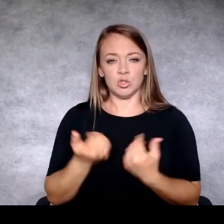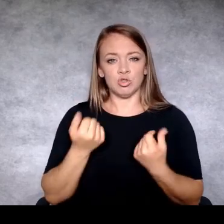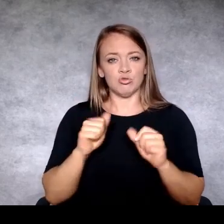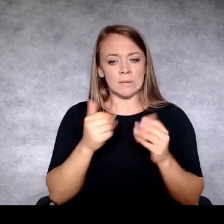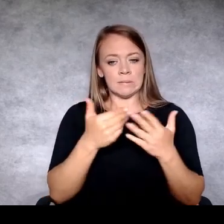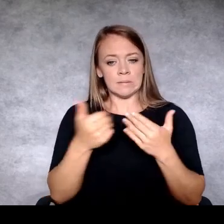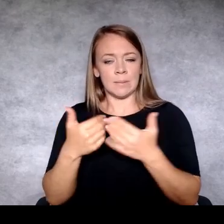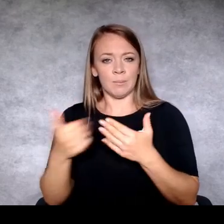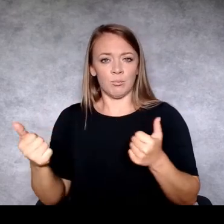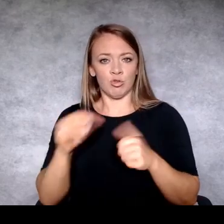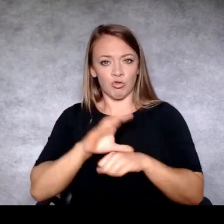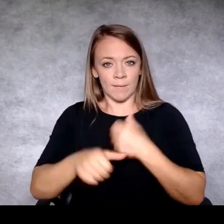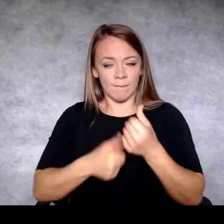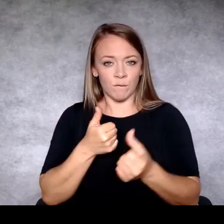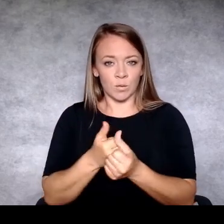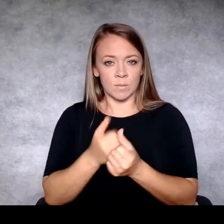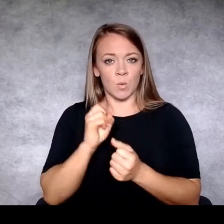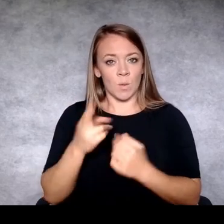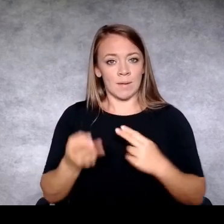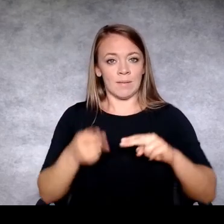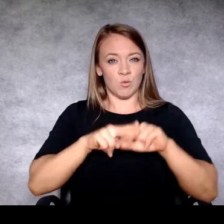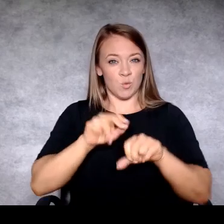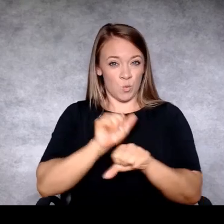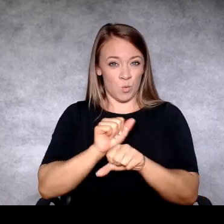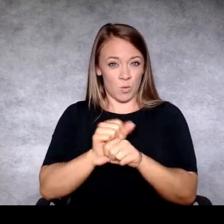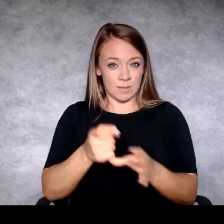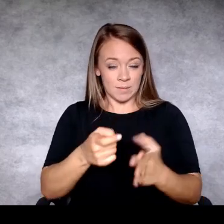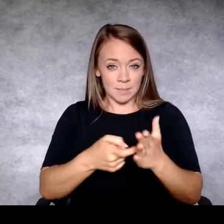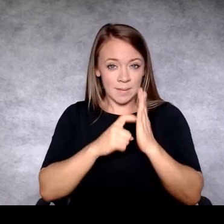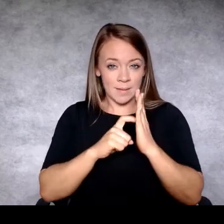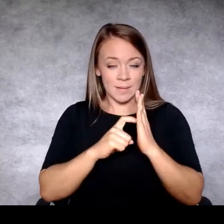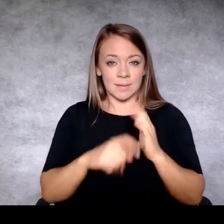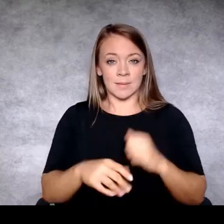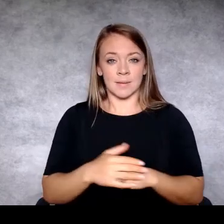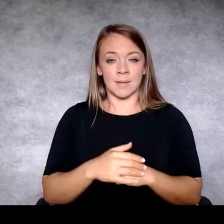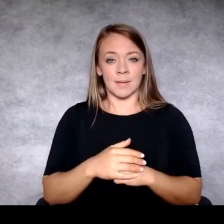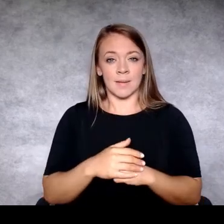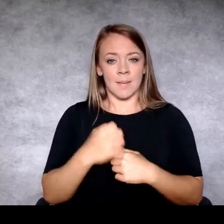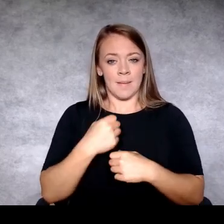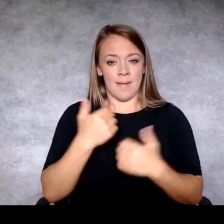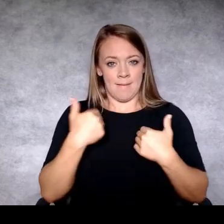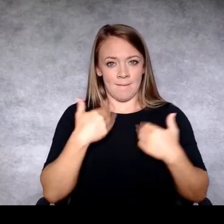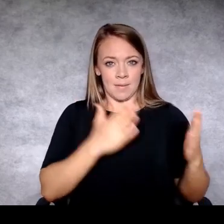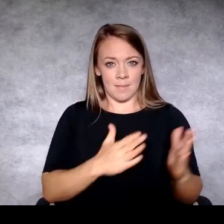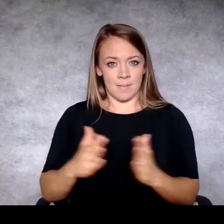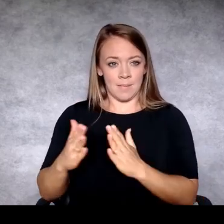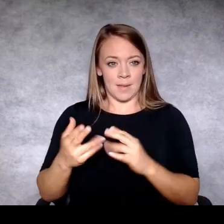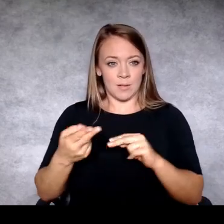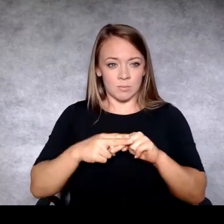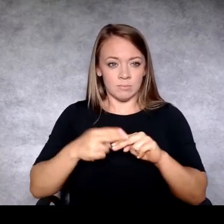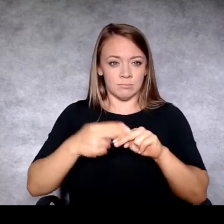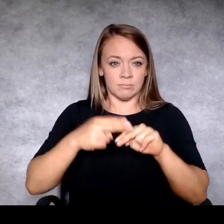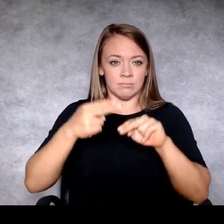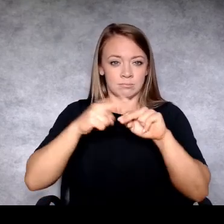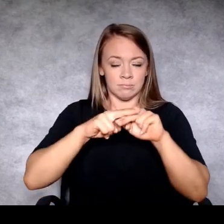or increase work demands. Build a plan to fade token systems and build intrinsic